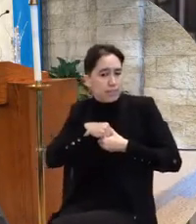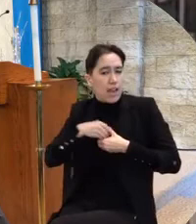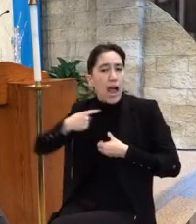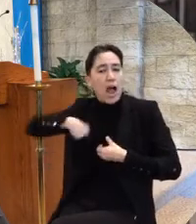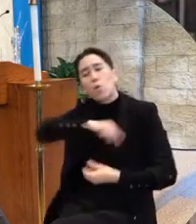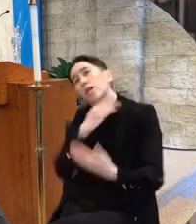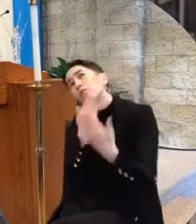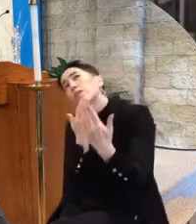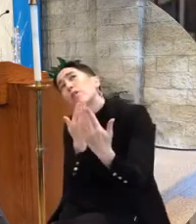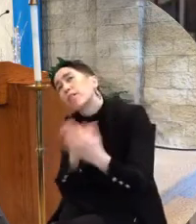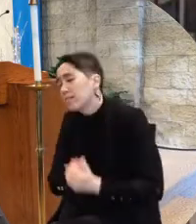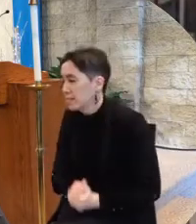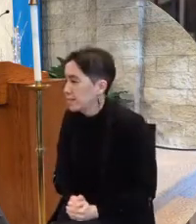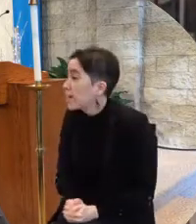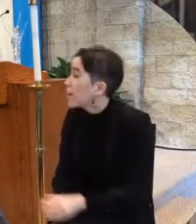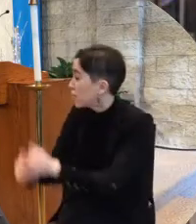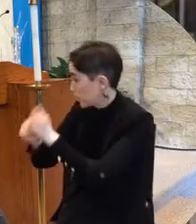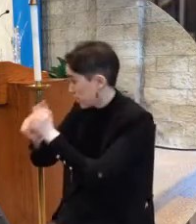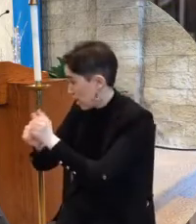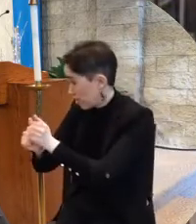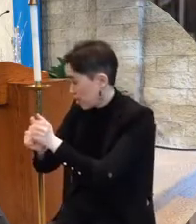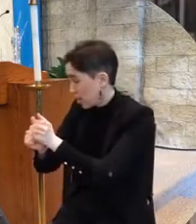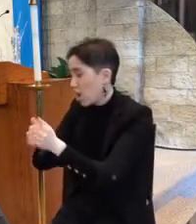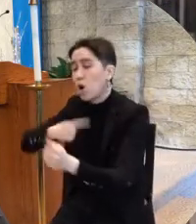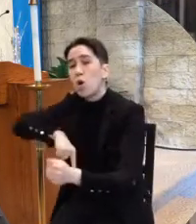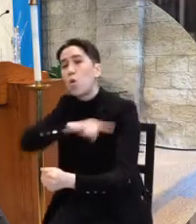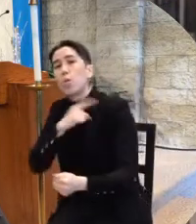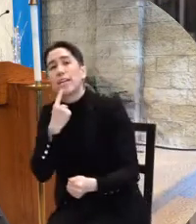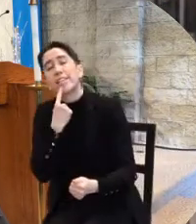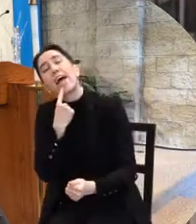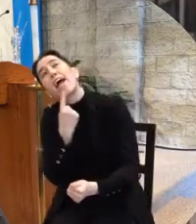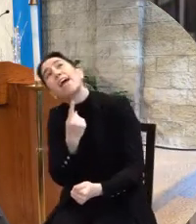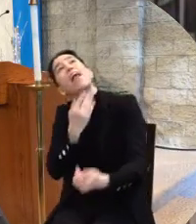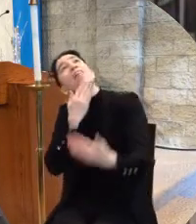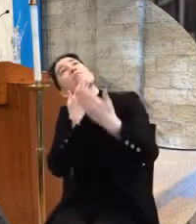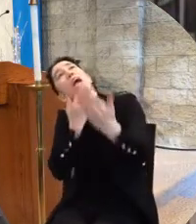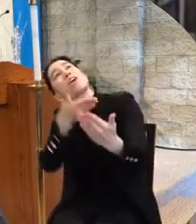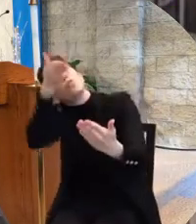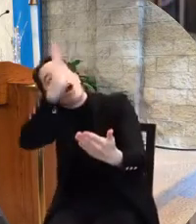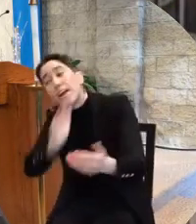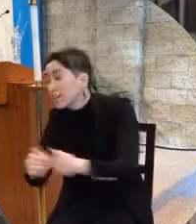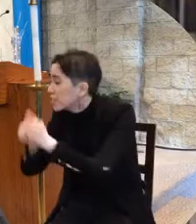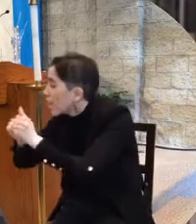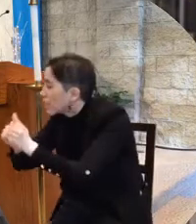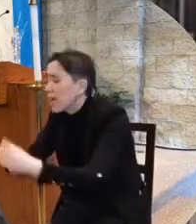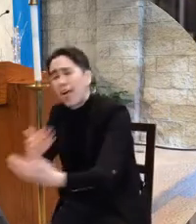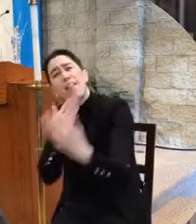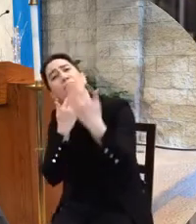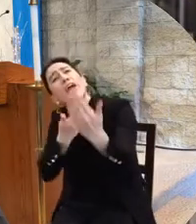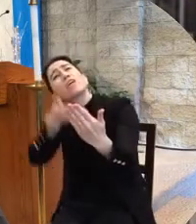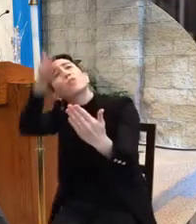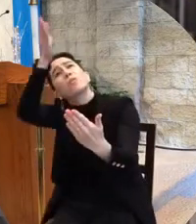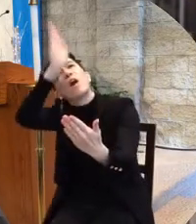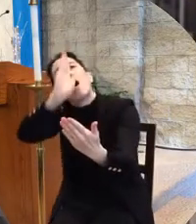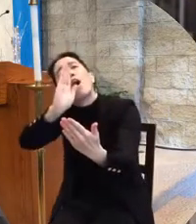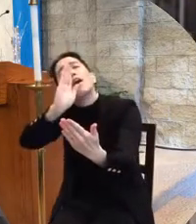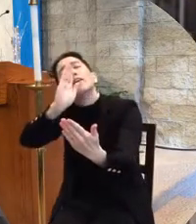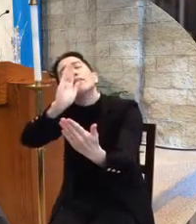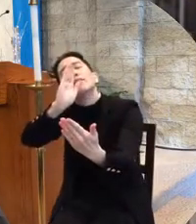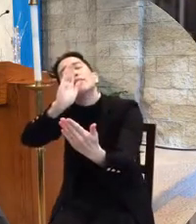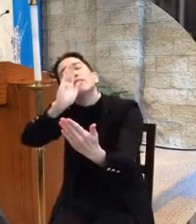grateful. So together, we say, thank you, God. Together, thank you, God. And so it